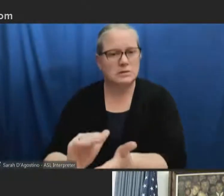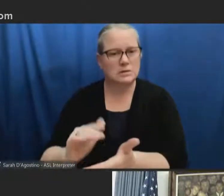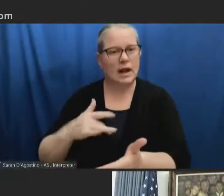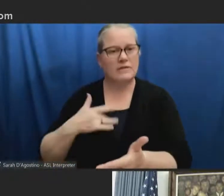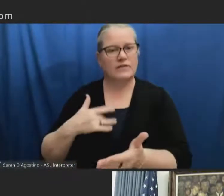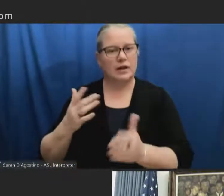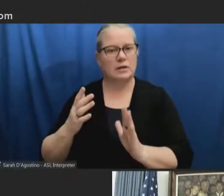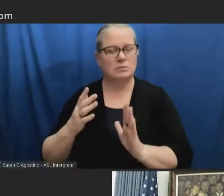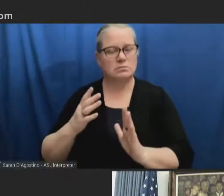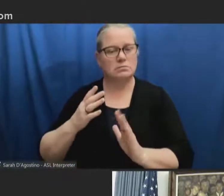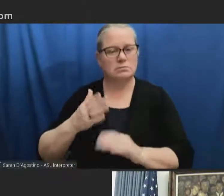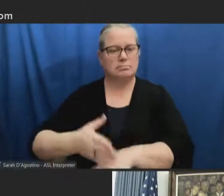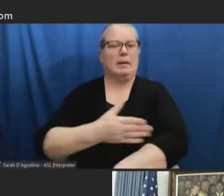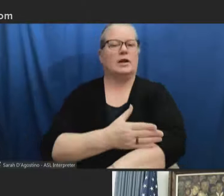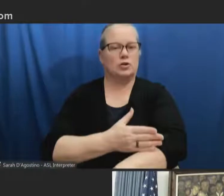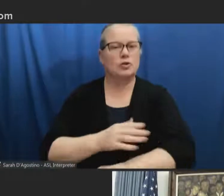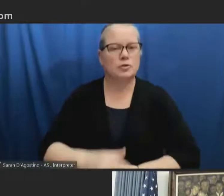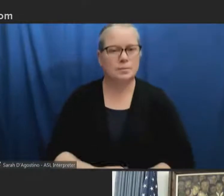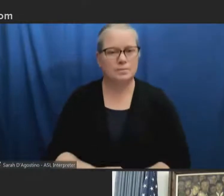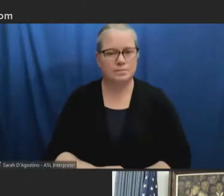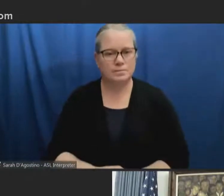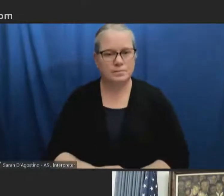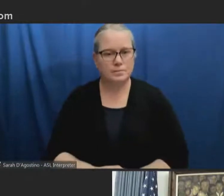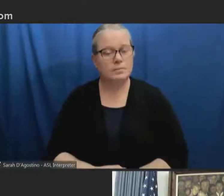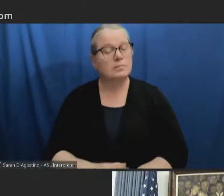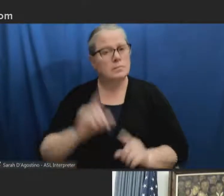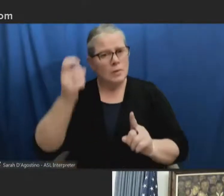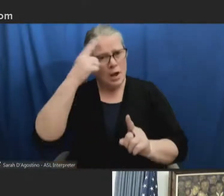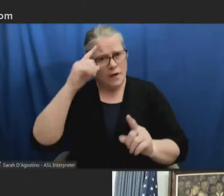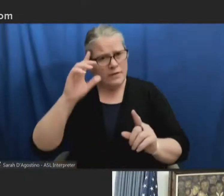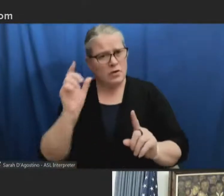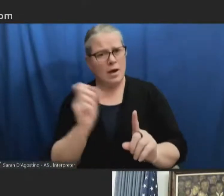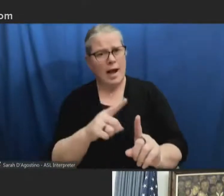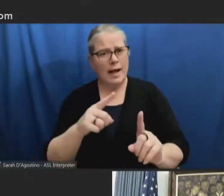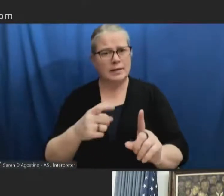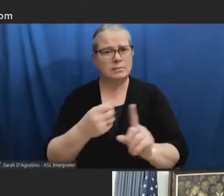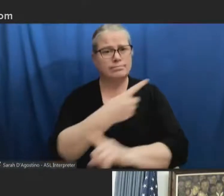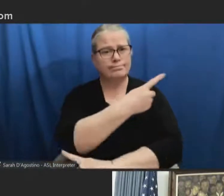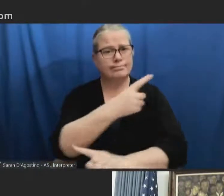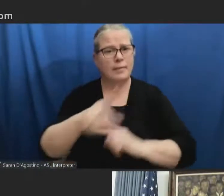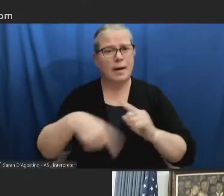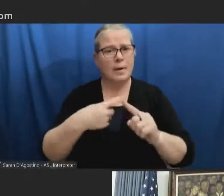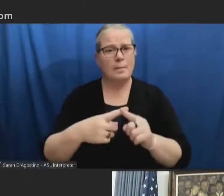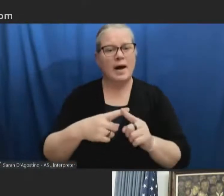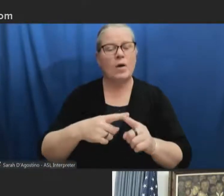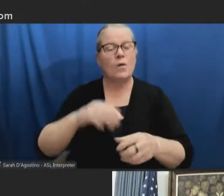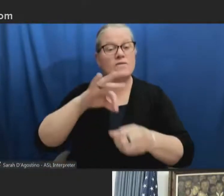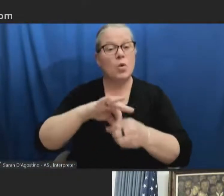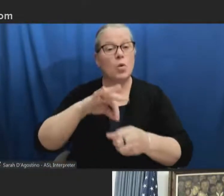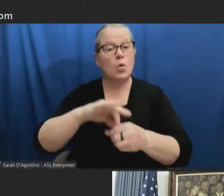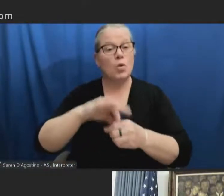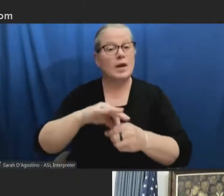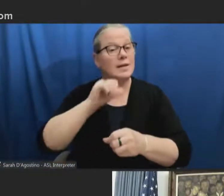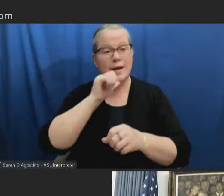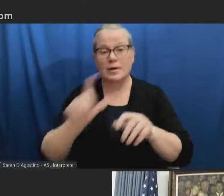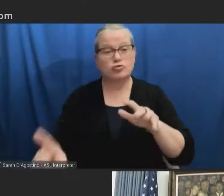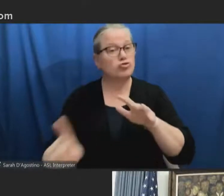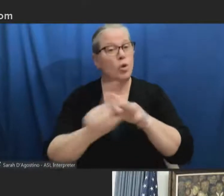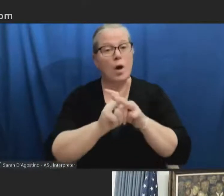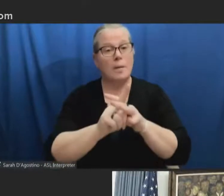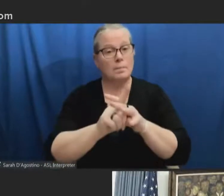And last question for you, Governor. It's an off topic about absentee voting and ballots. For the upcoming